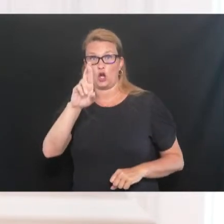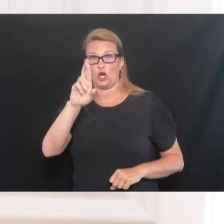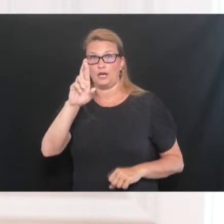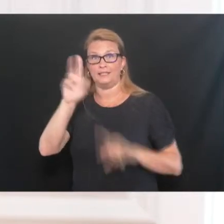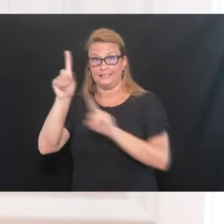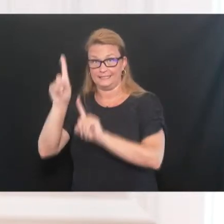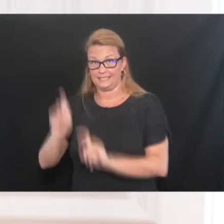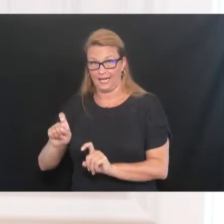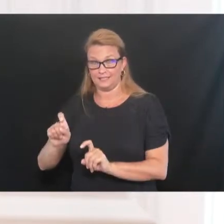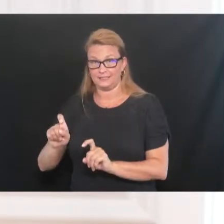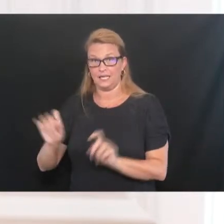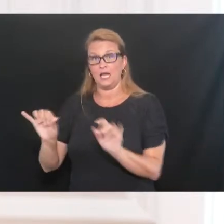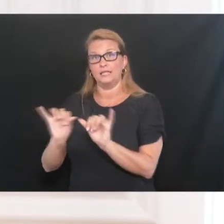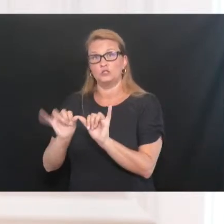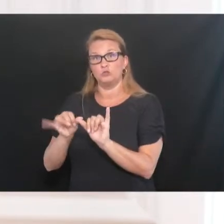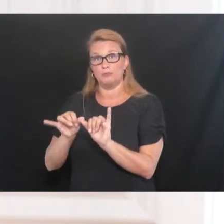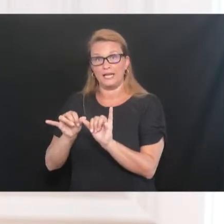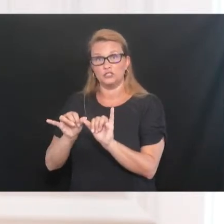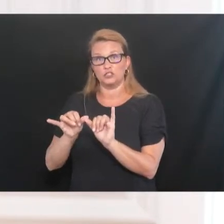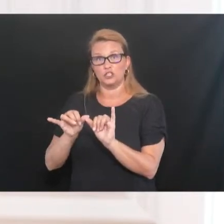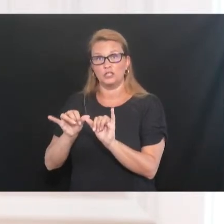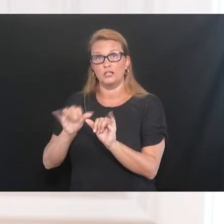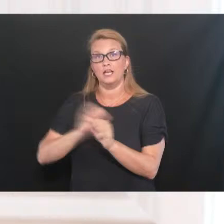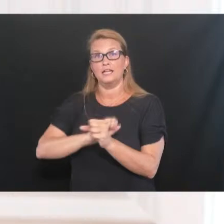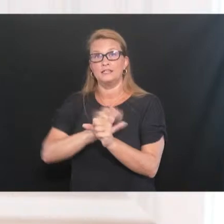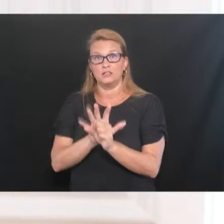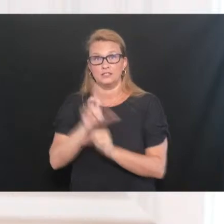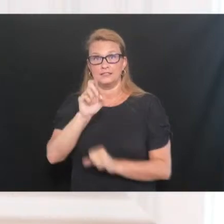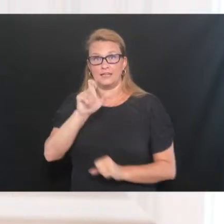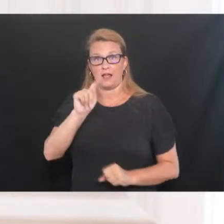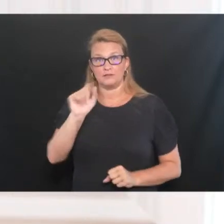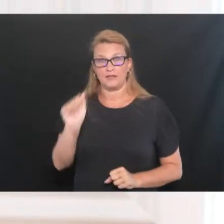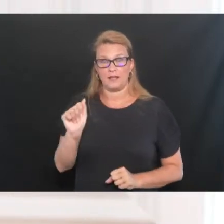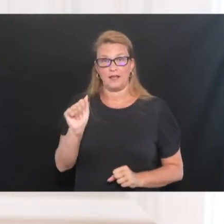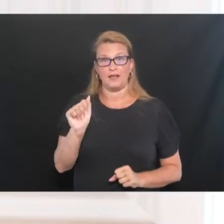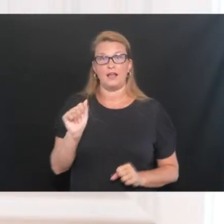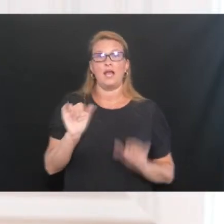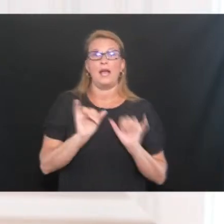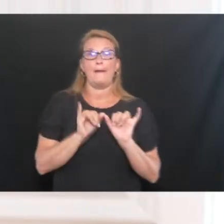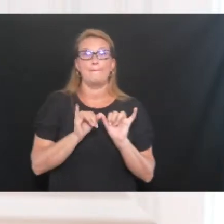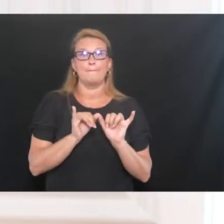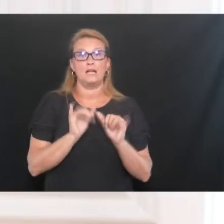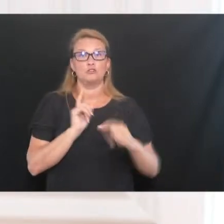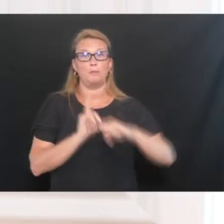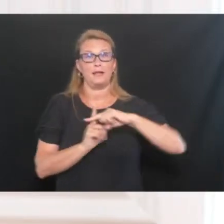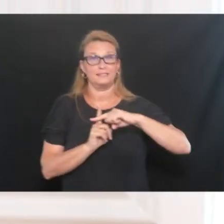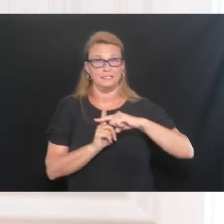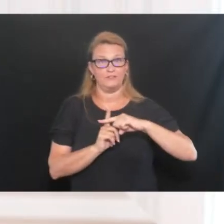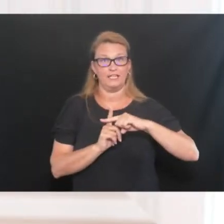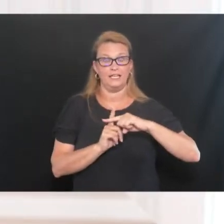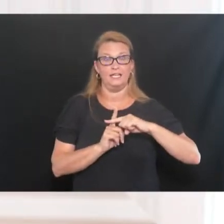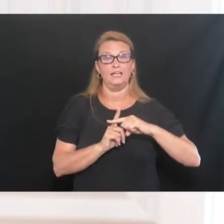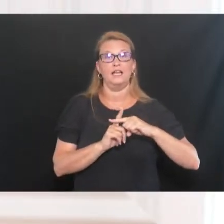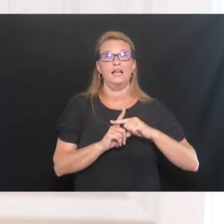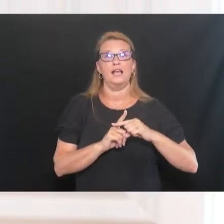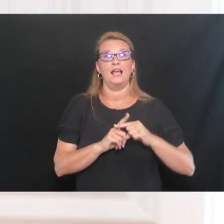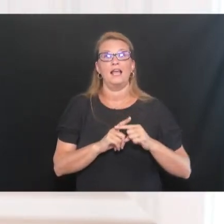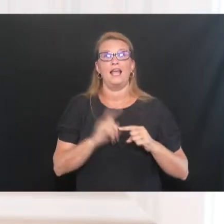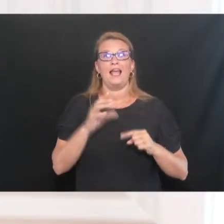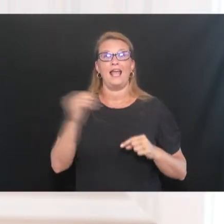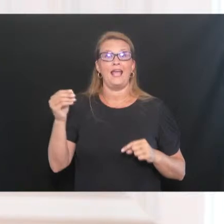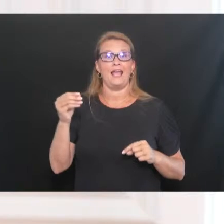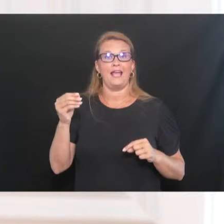to measure the variants or to measure the COVID positivity, and also our